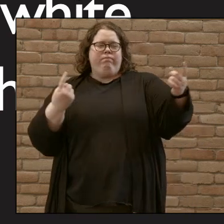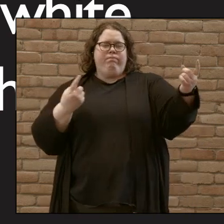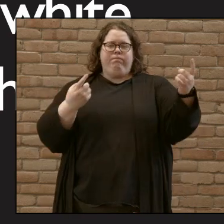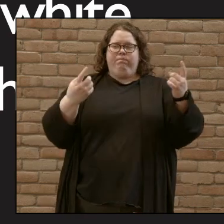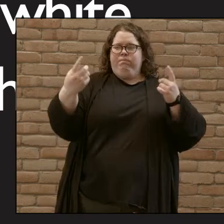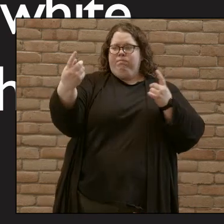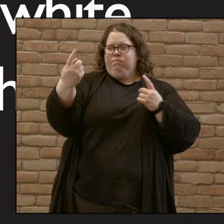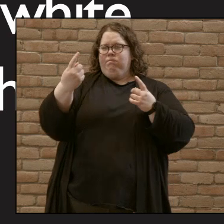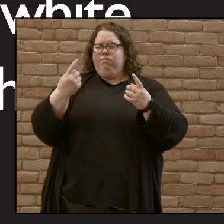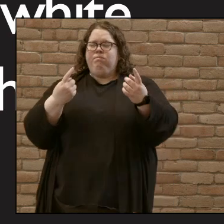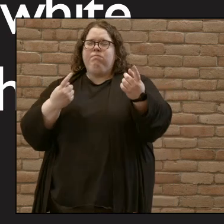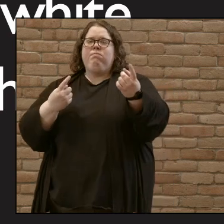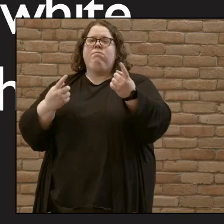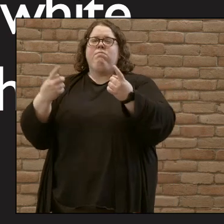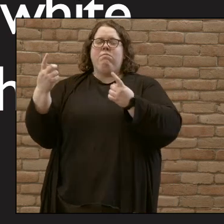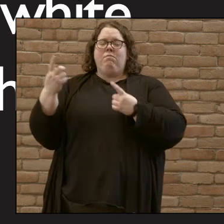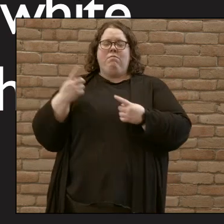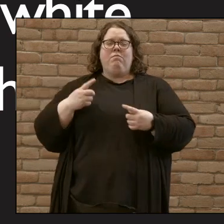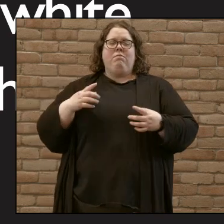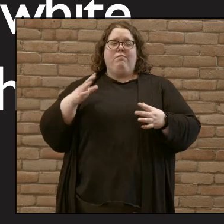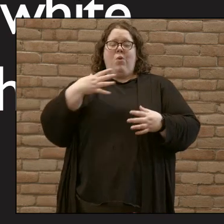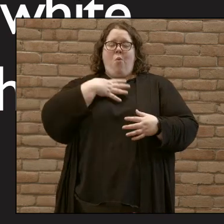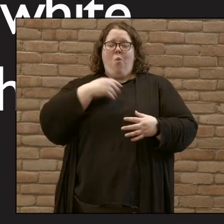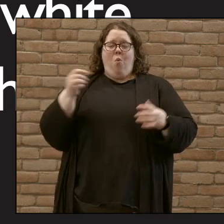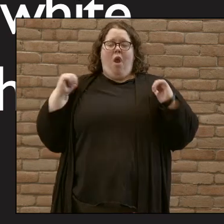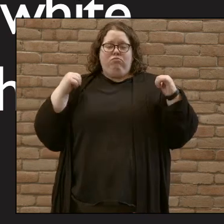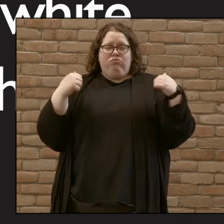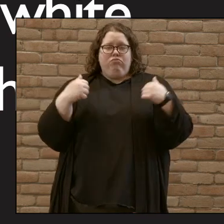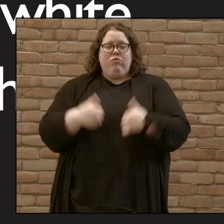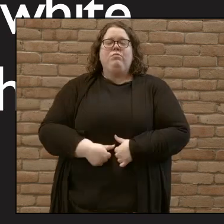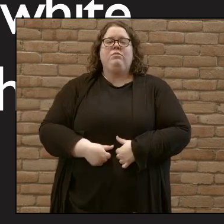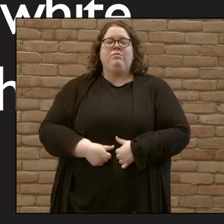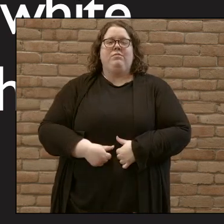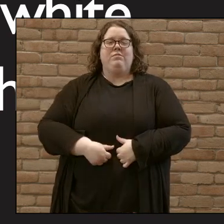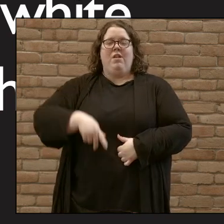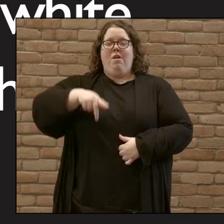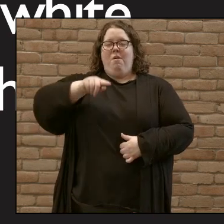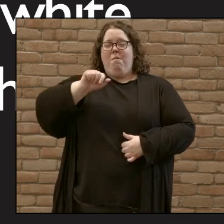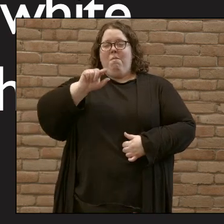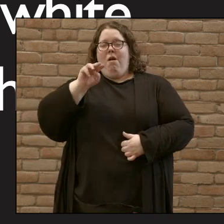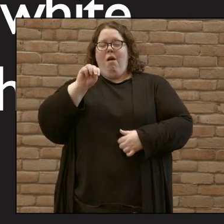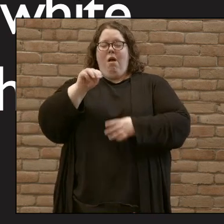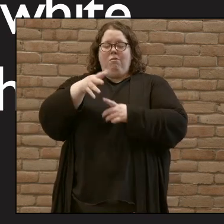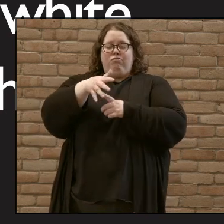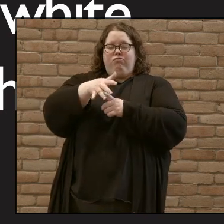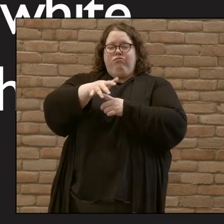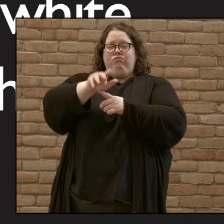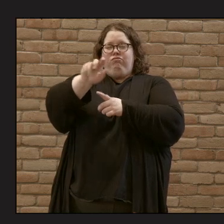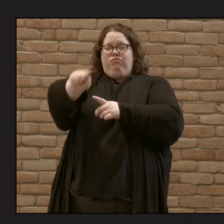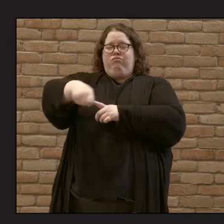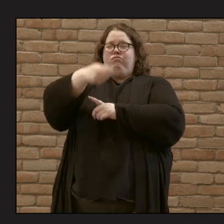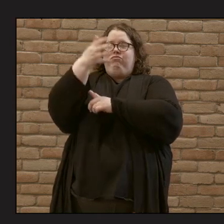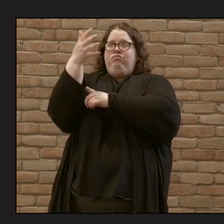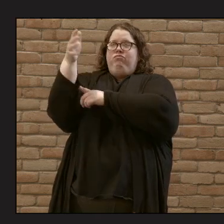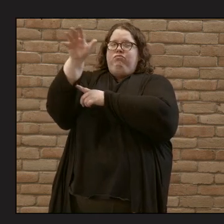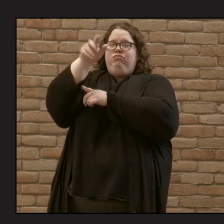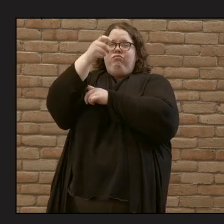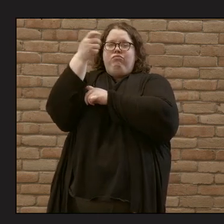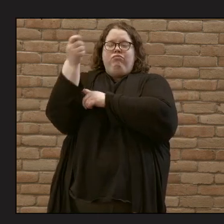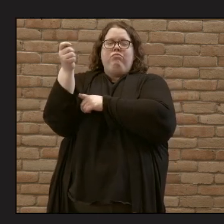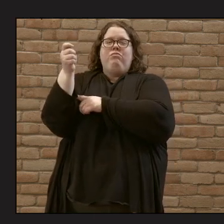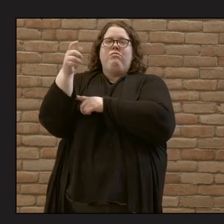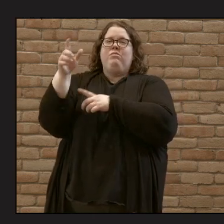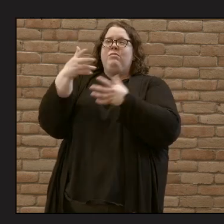clothed in white robes, in other words, made right with God, with palm branches in their hands. Look at what they